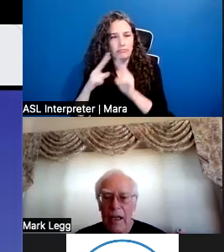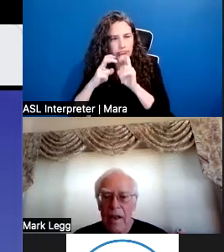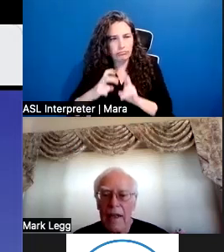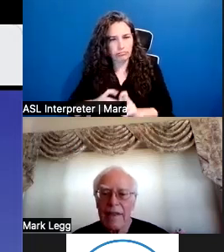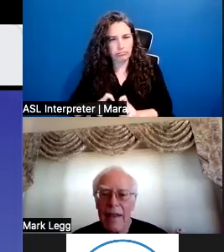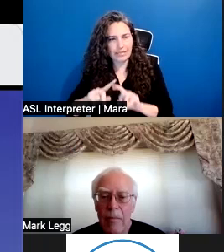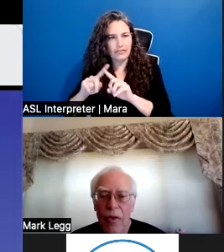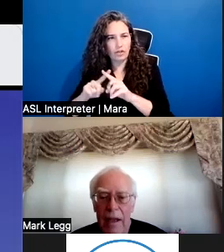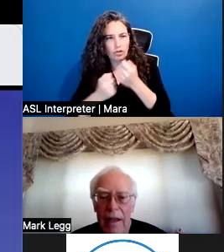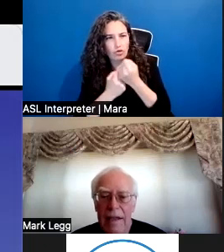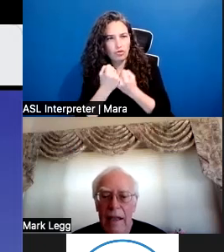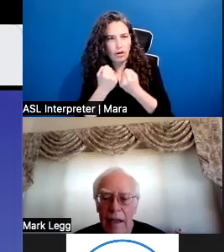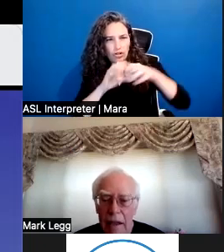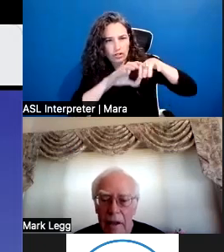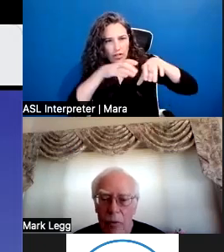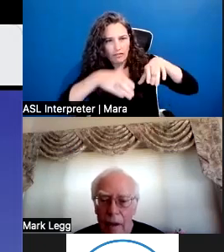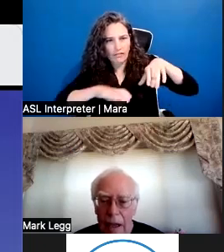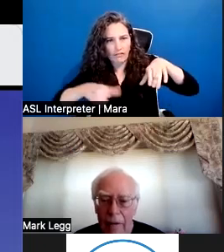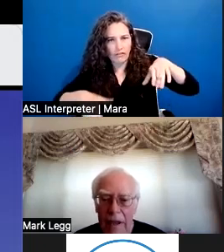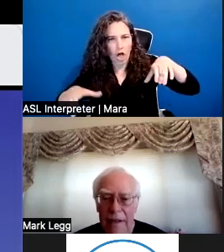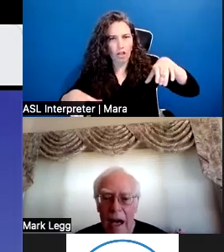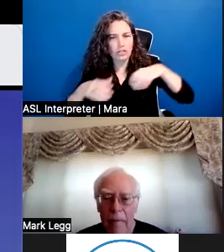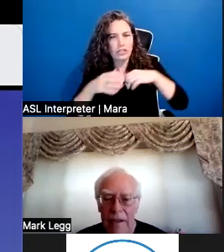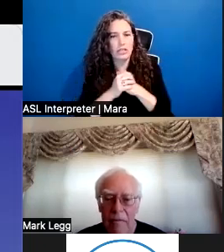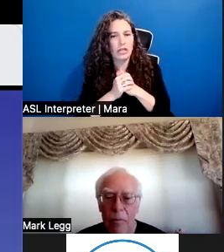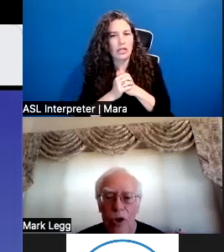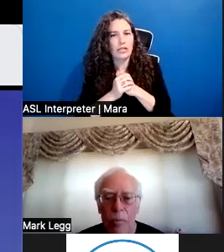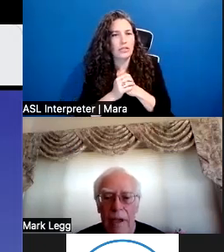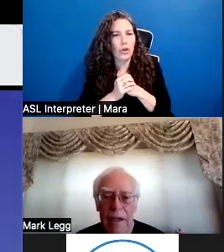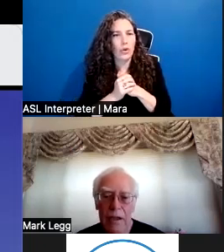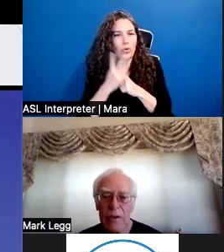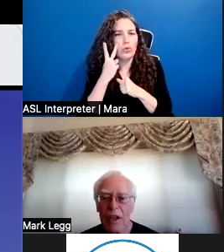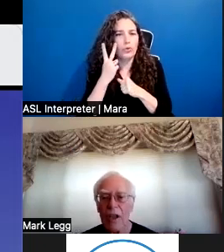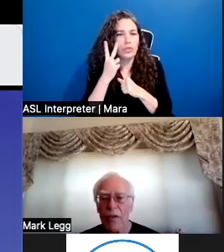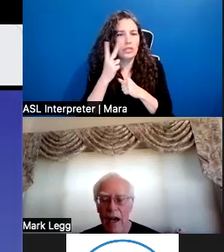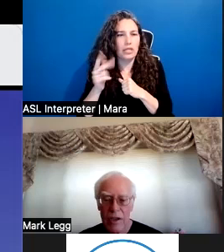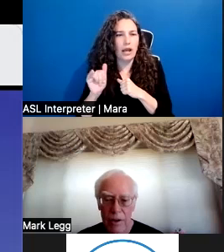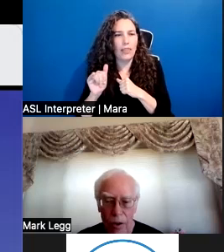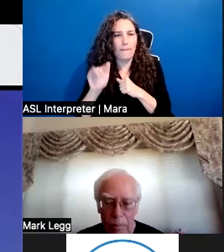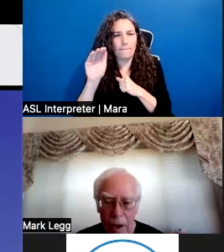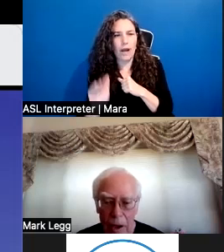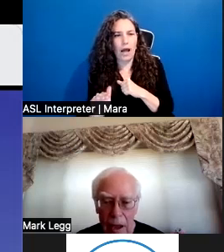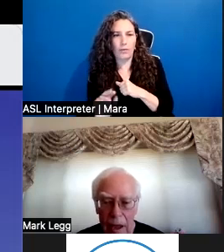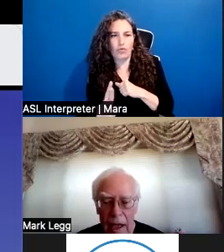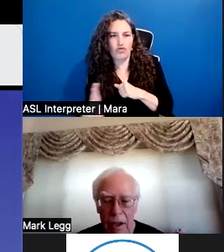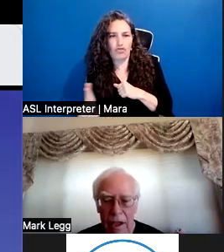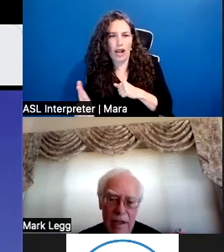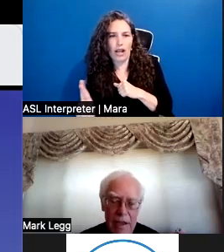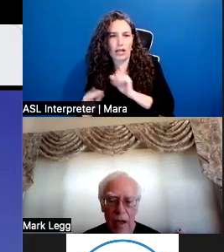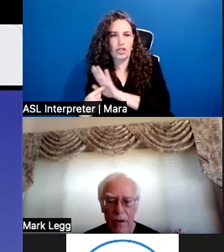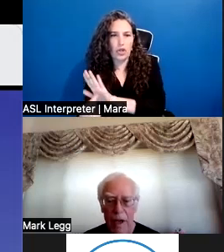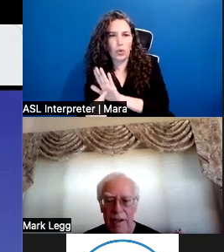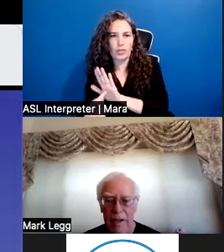shows the sediment thickness, and the one on the left is the top. It's from 2 million to 600,000 year old period. And you can